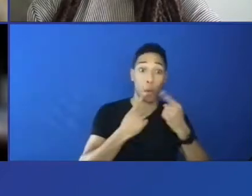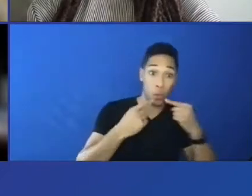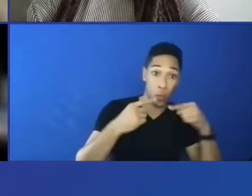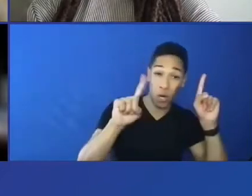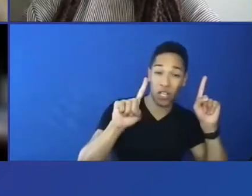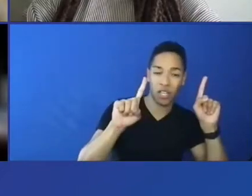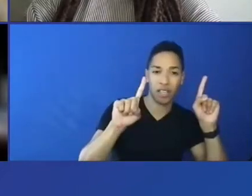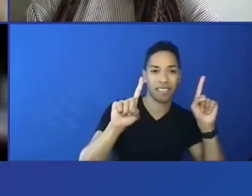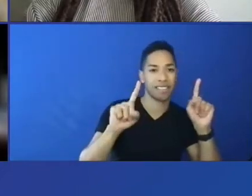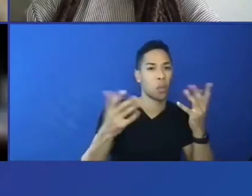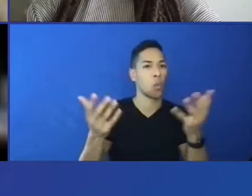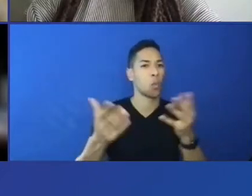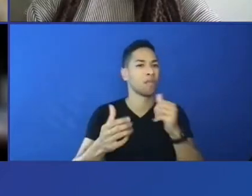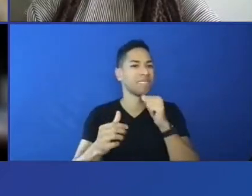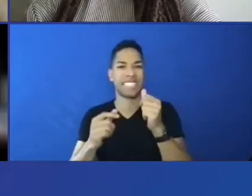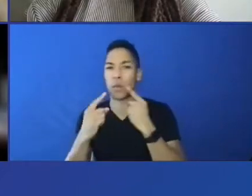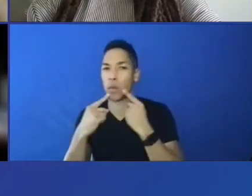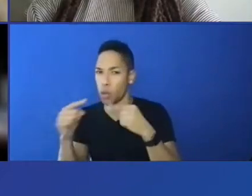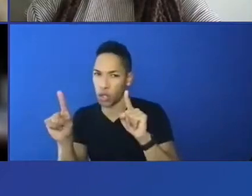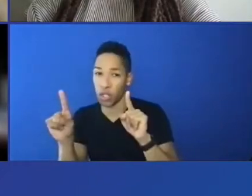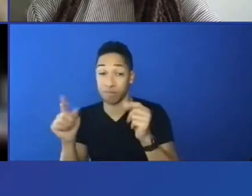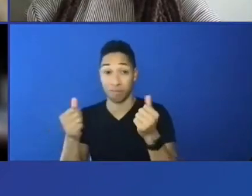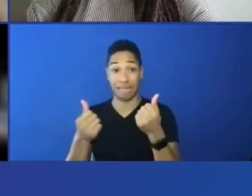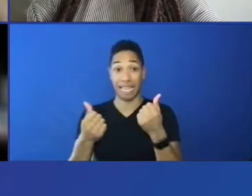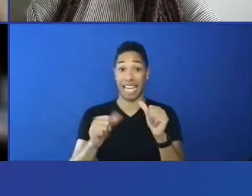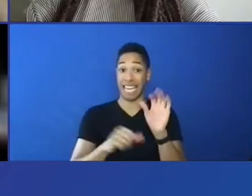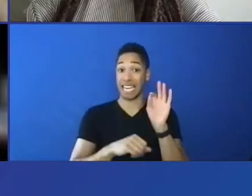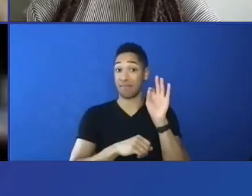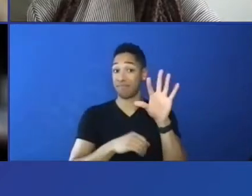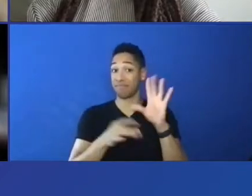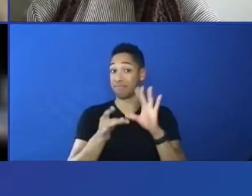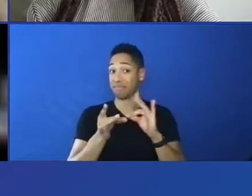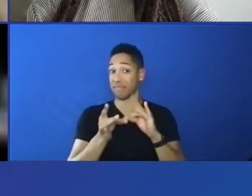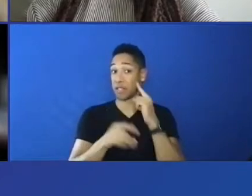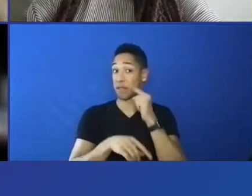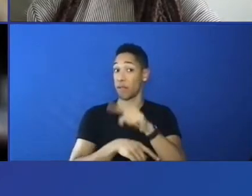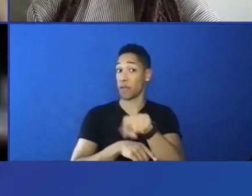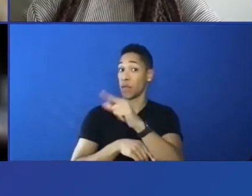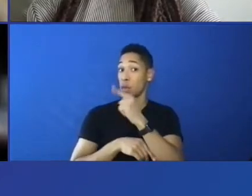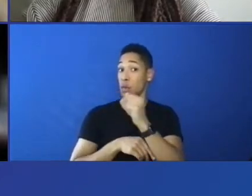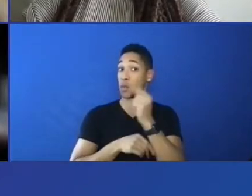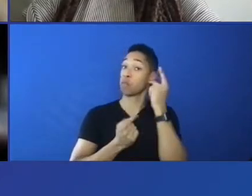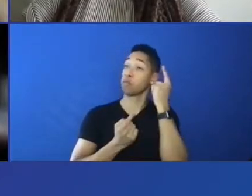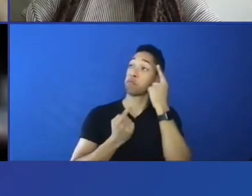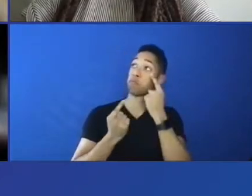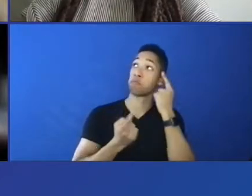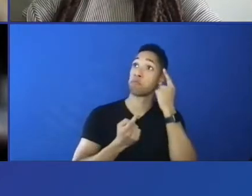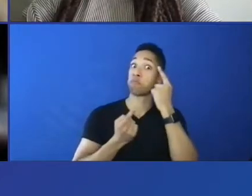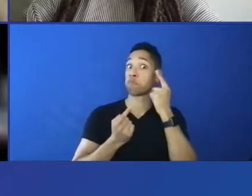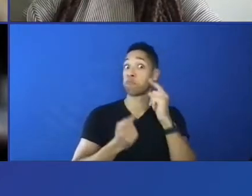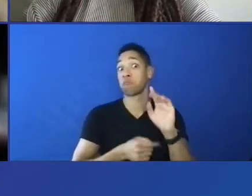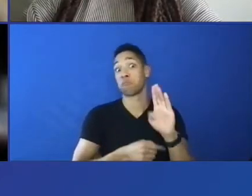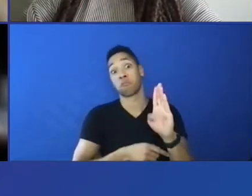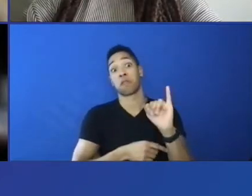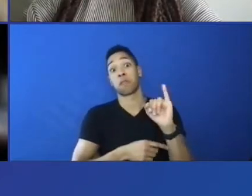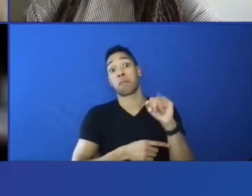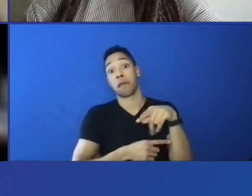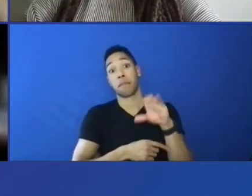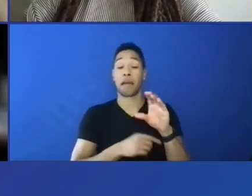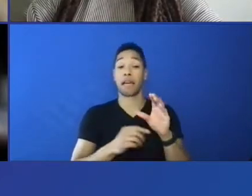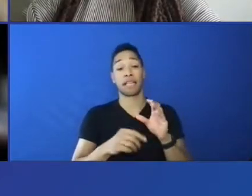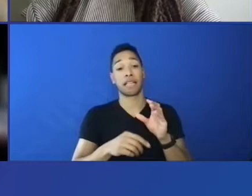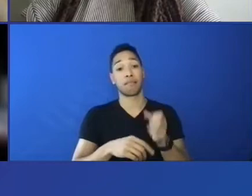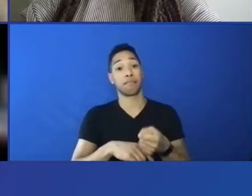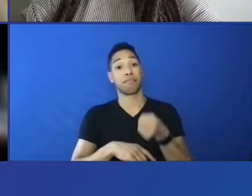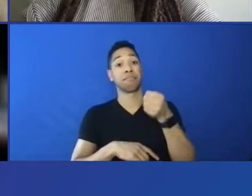not work? Any message you want to give to the attendees who are contemplating their BIPOC ED hire, where it's first or